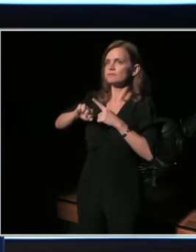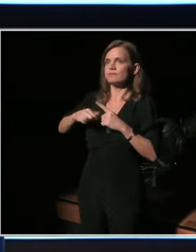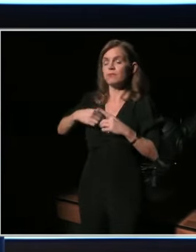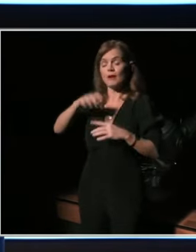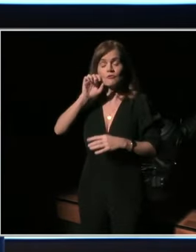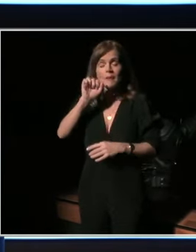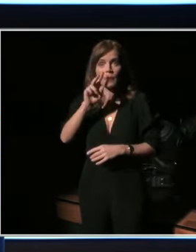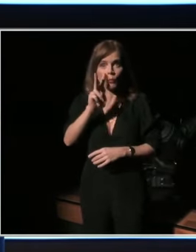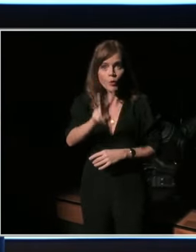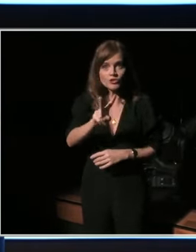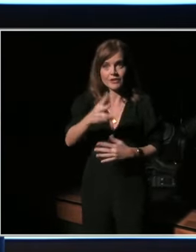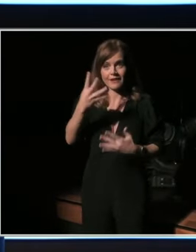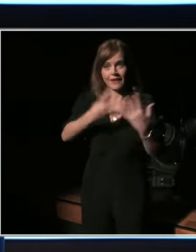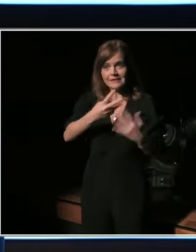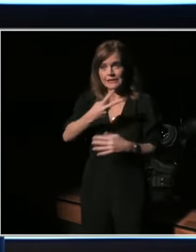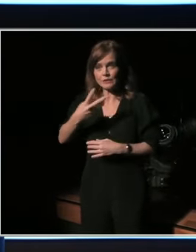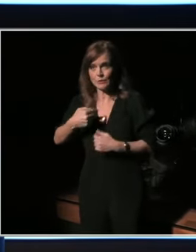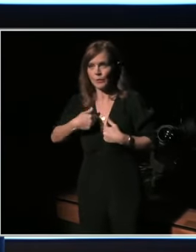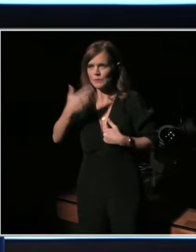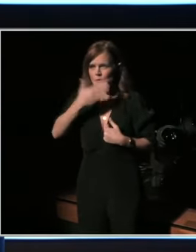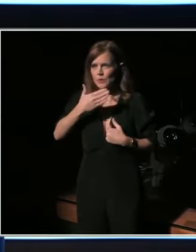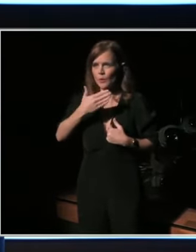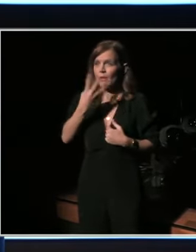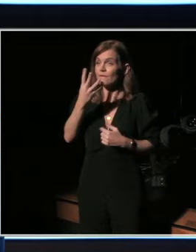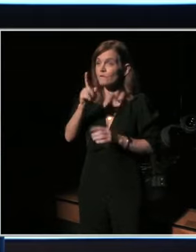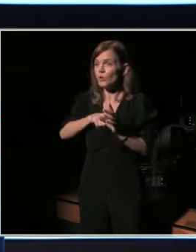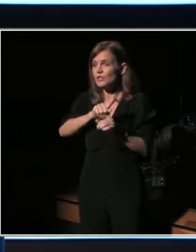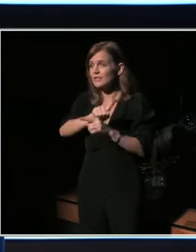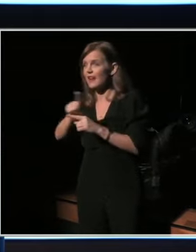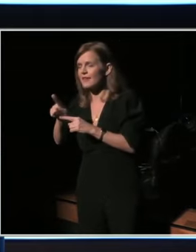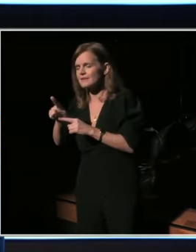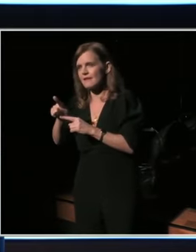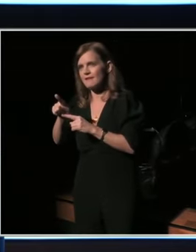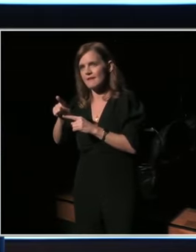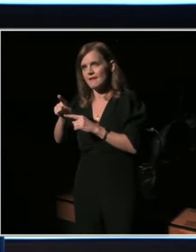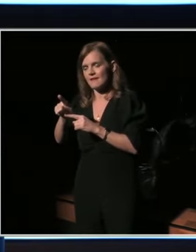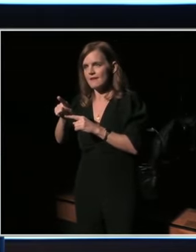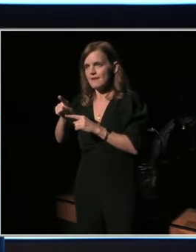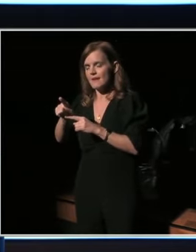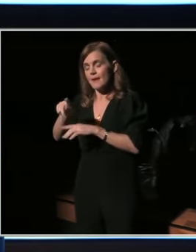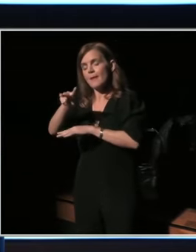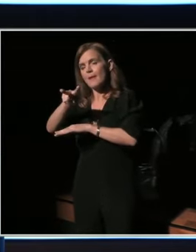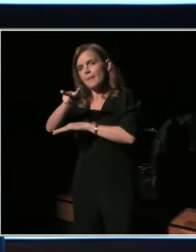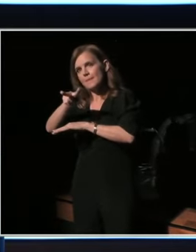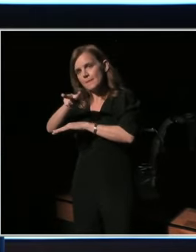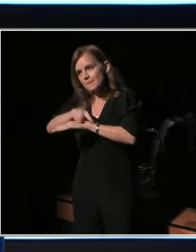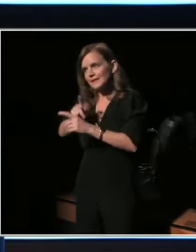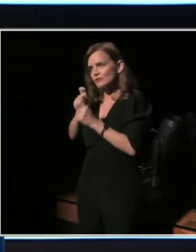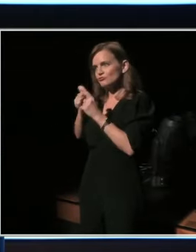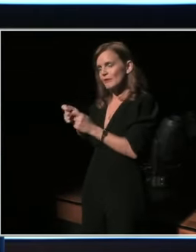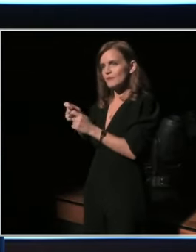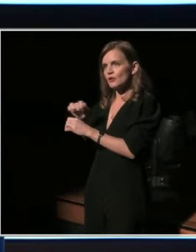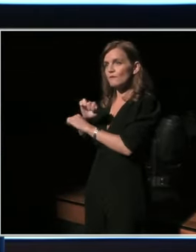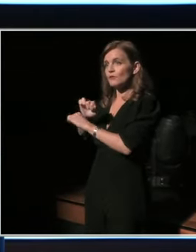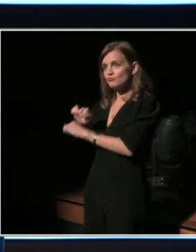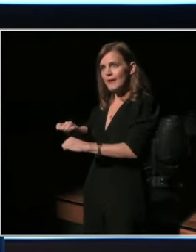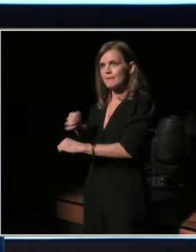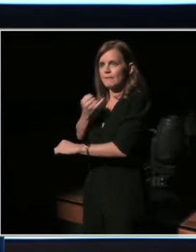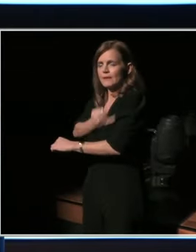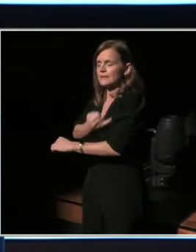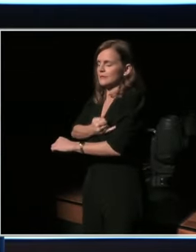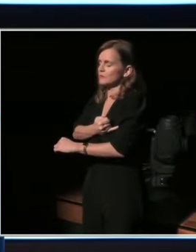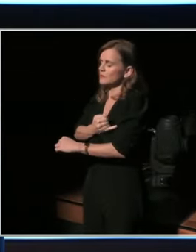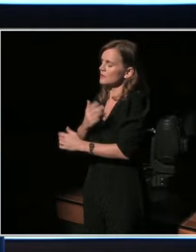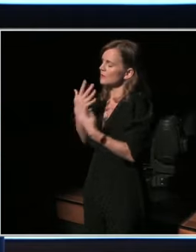school. And even now, 40 years on, its subject matter, the police treatment of rape victims, remains as